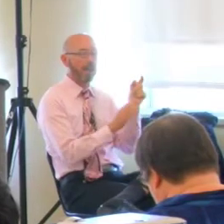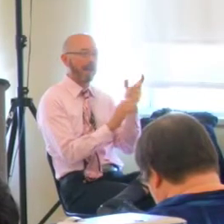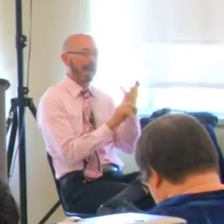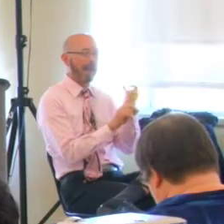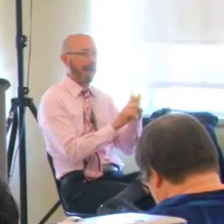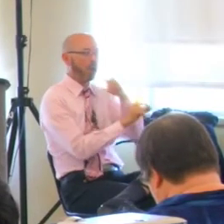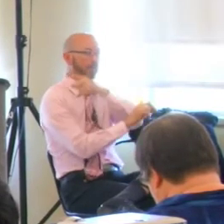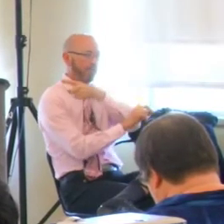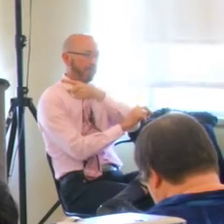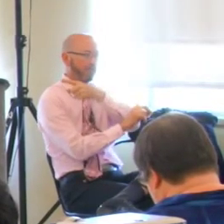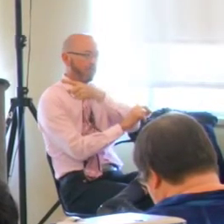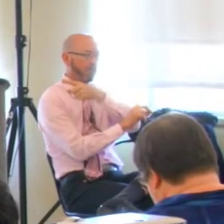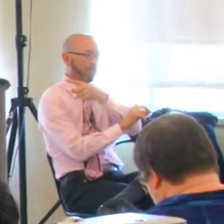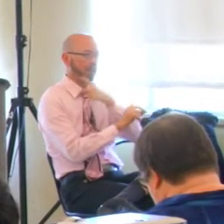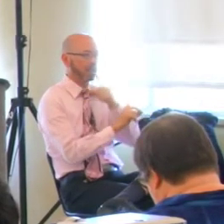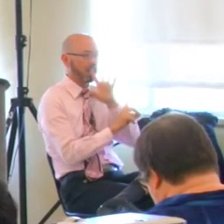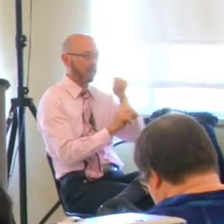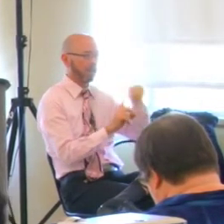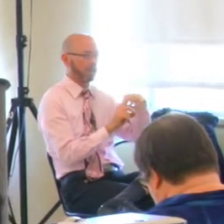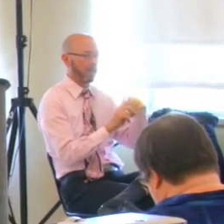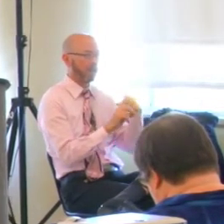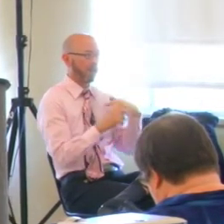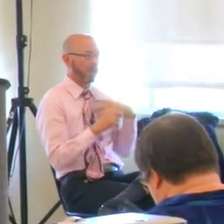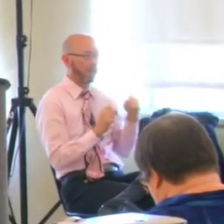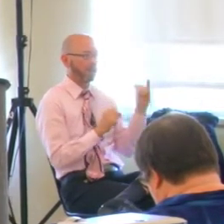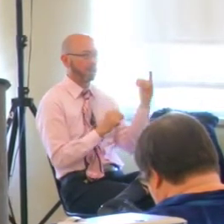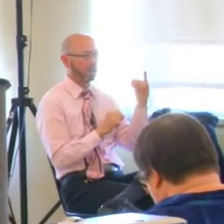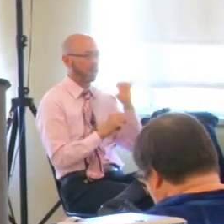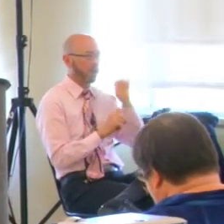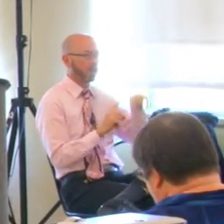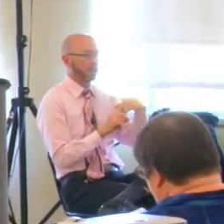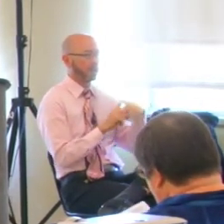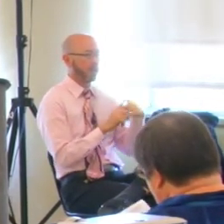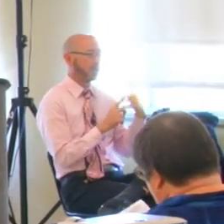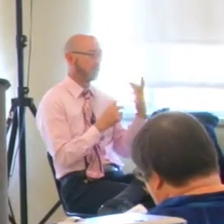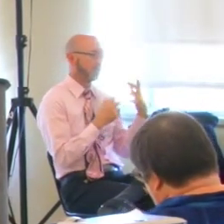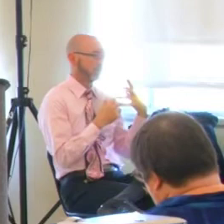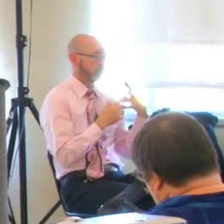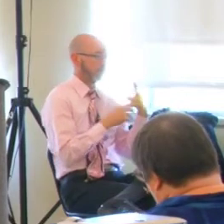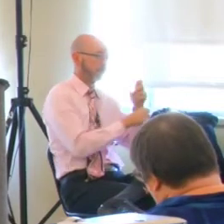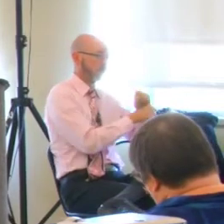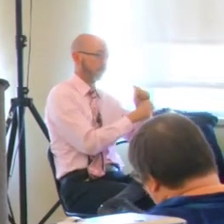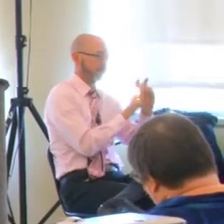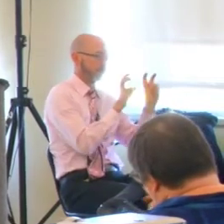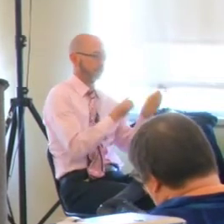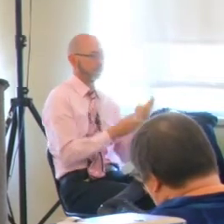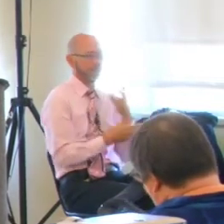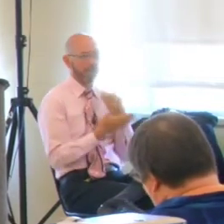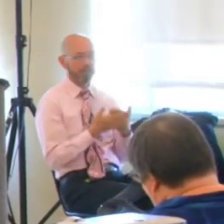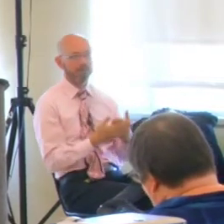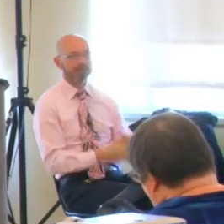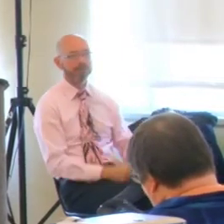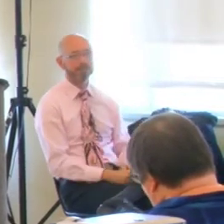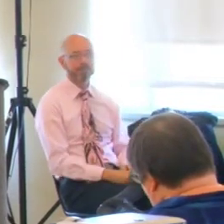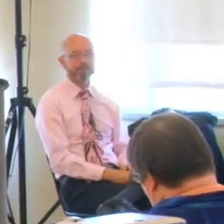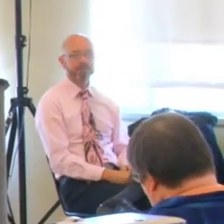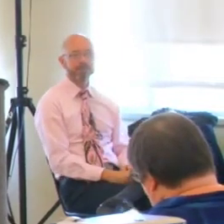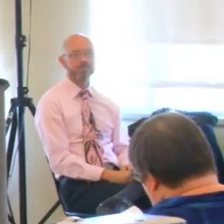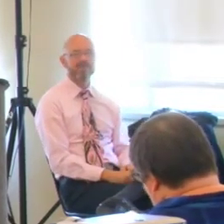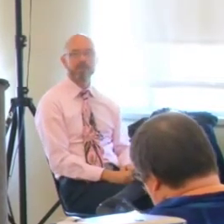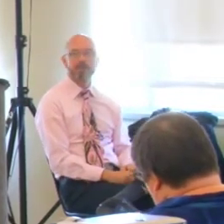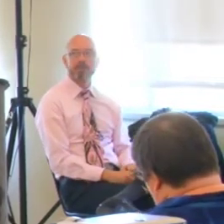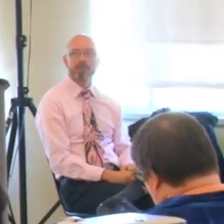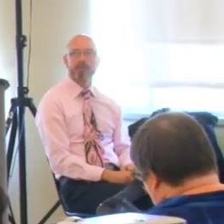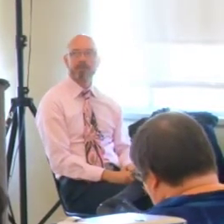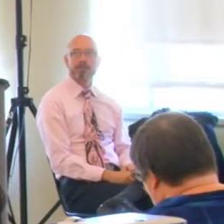respect to health insurance. We're talking about employment issues here, so if we could maybe hold that discussion for later, that'd be great. Thank you. So I